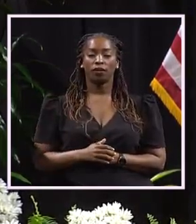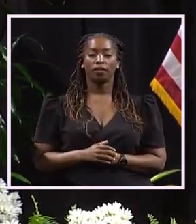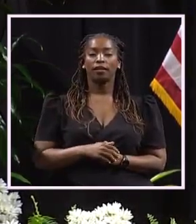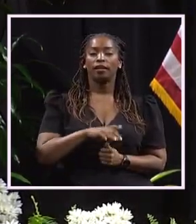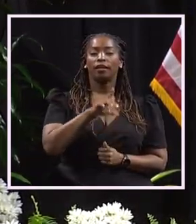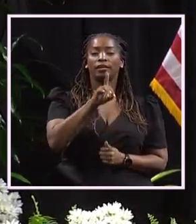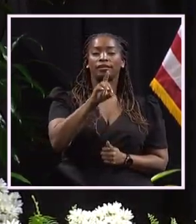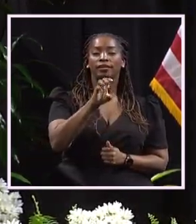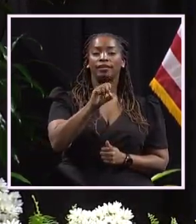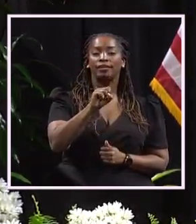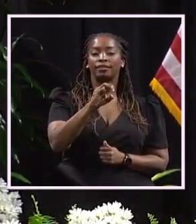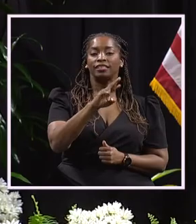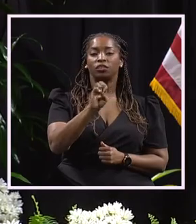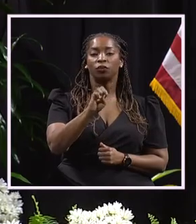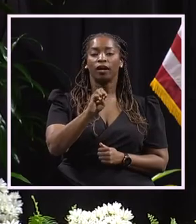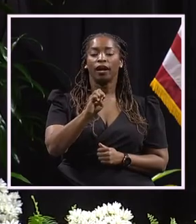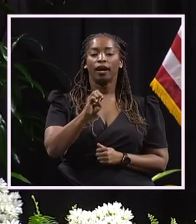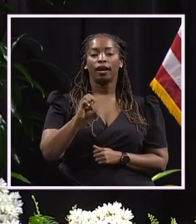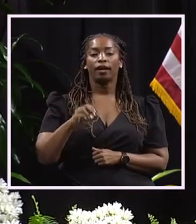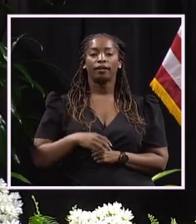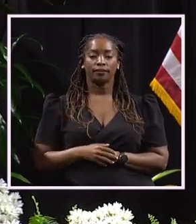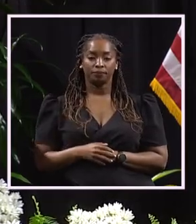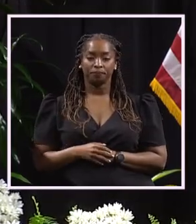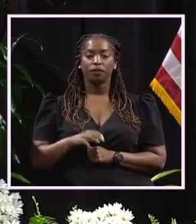Desiree D. Gonzalez, cum laude.